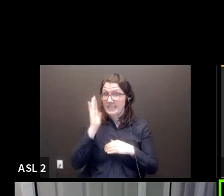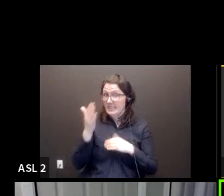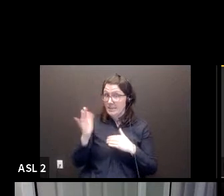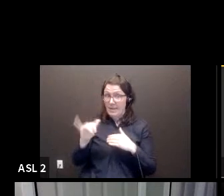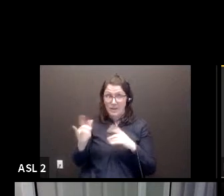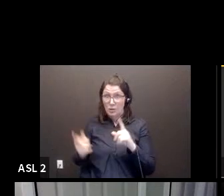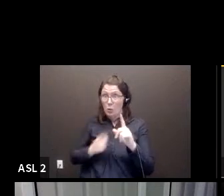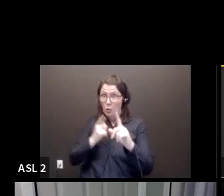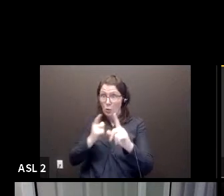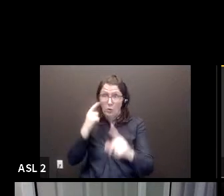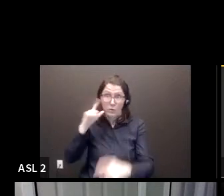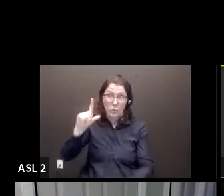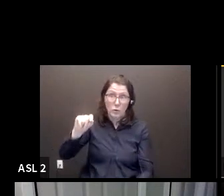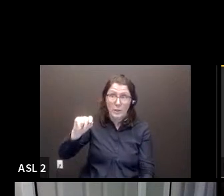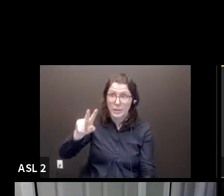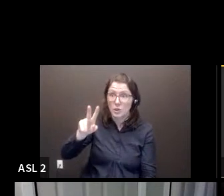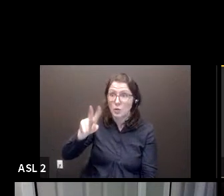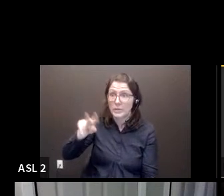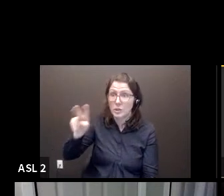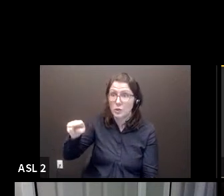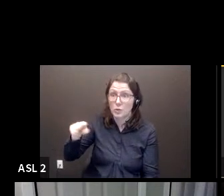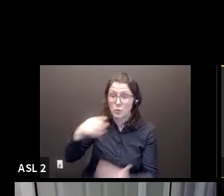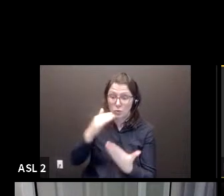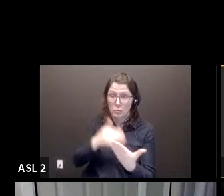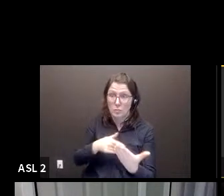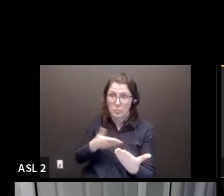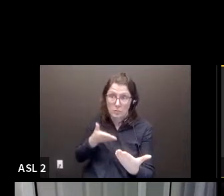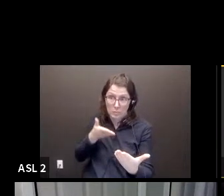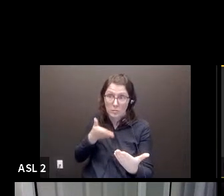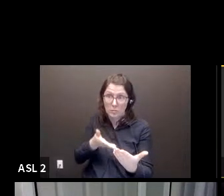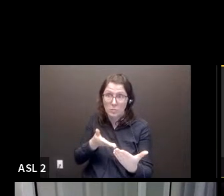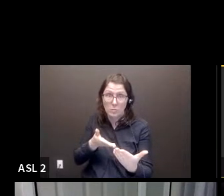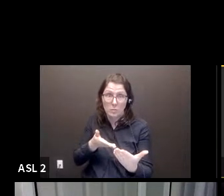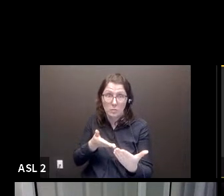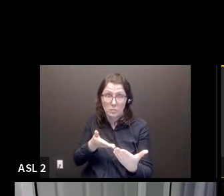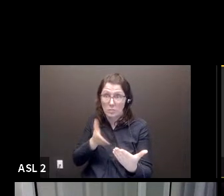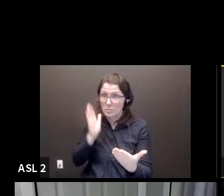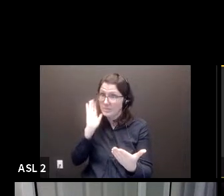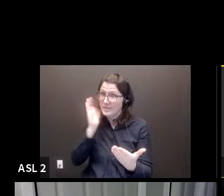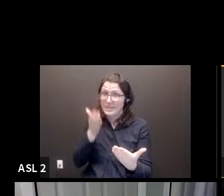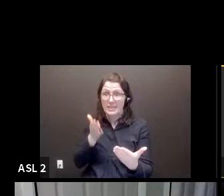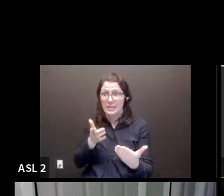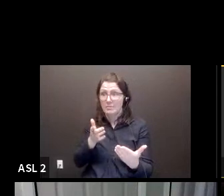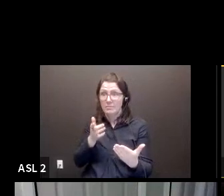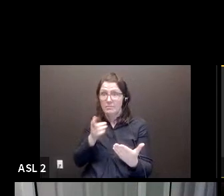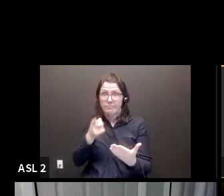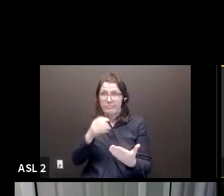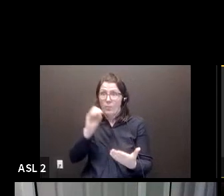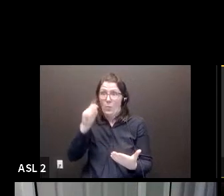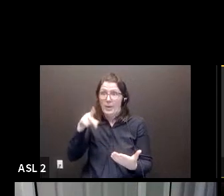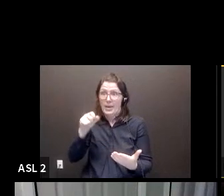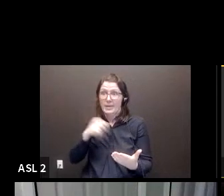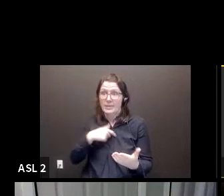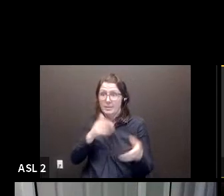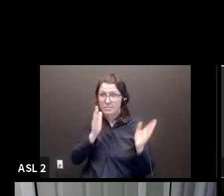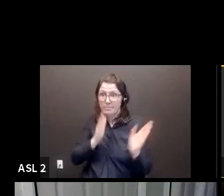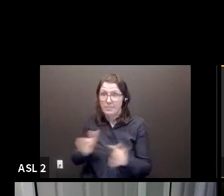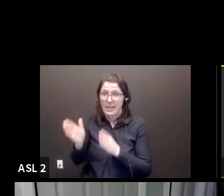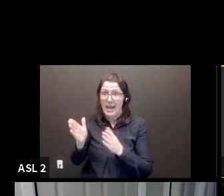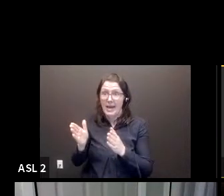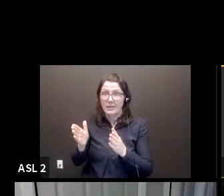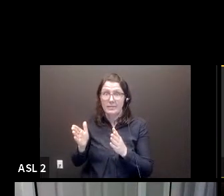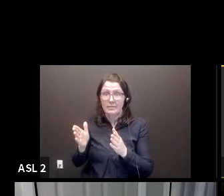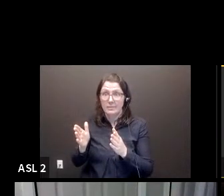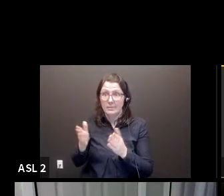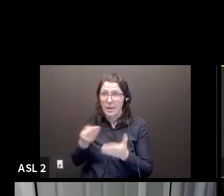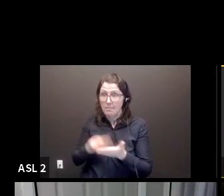that component from the budget to really you know the plan is there to do it so so action you know we should be at the action stage on